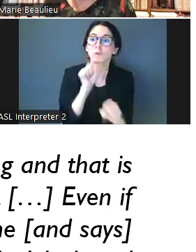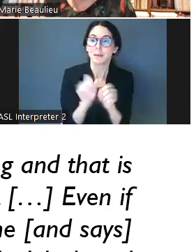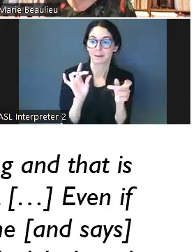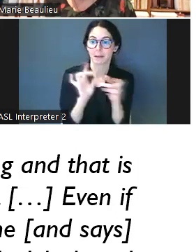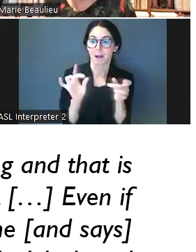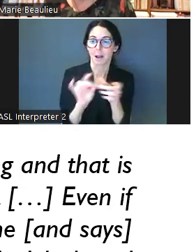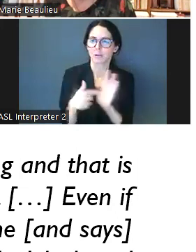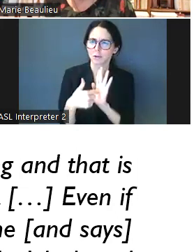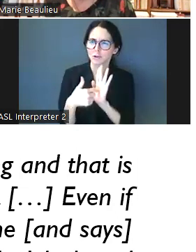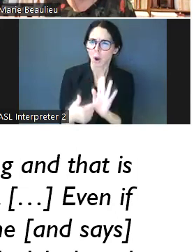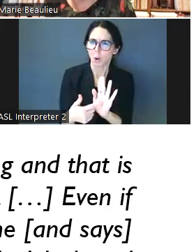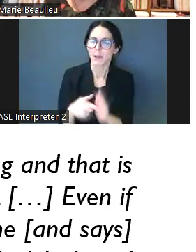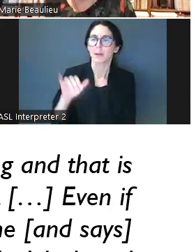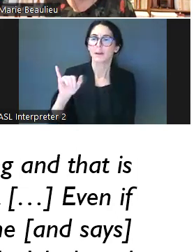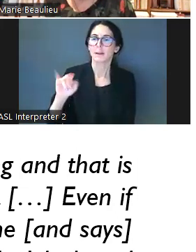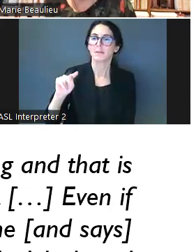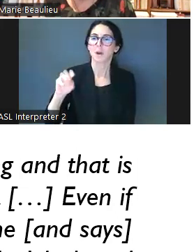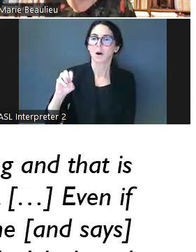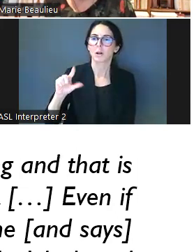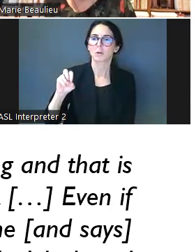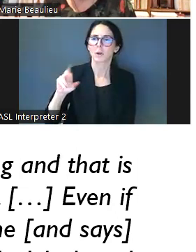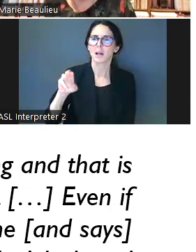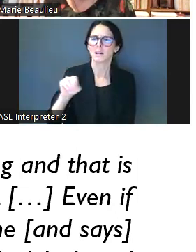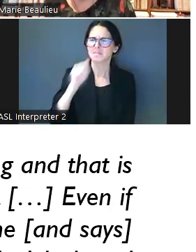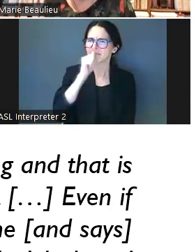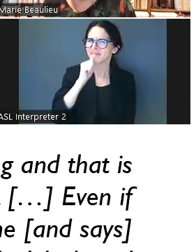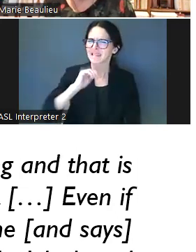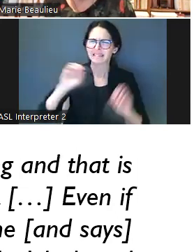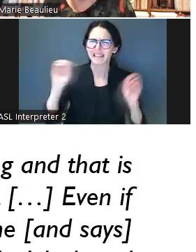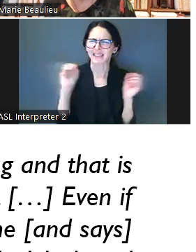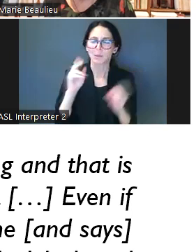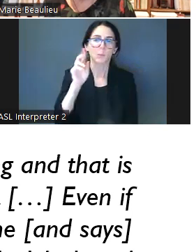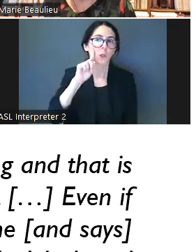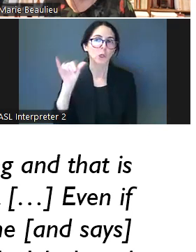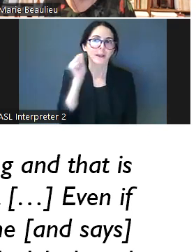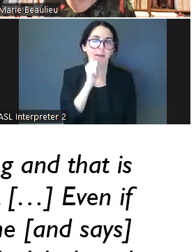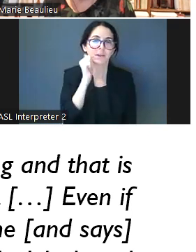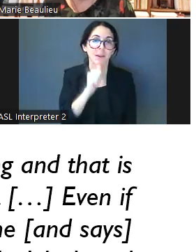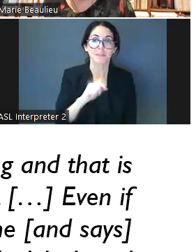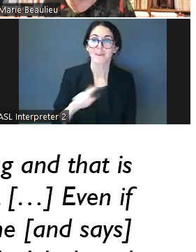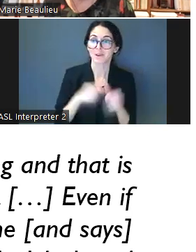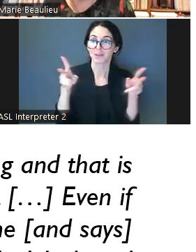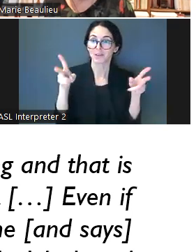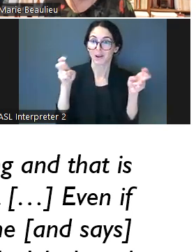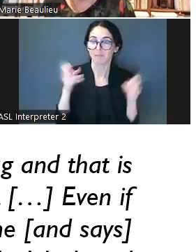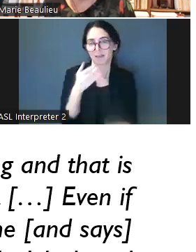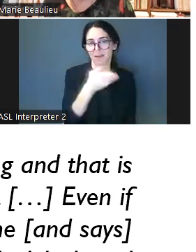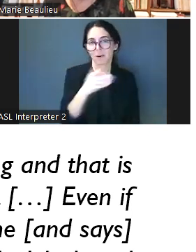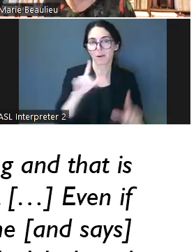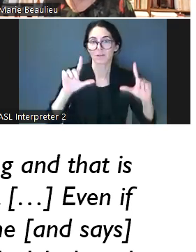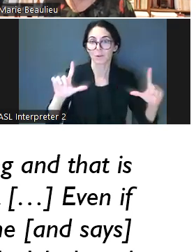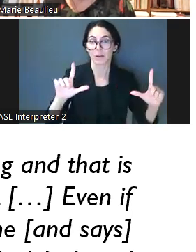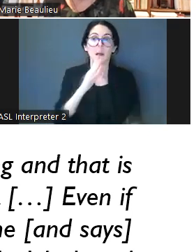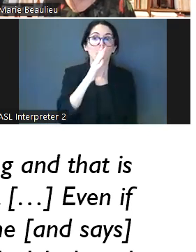how intolerance can be experienced on a daily basis. So the first extract is from a man who, from a woman